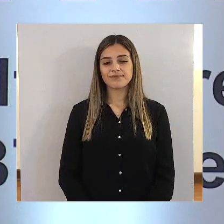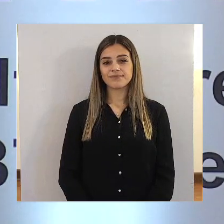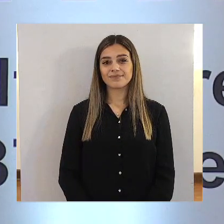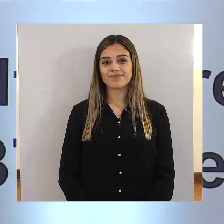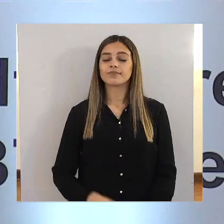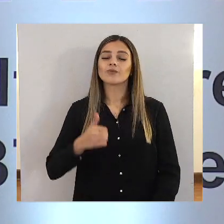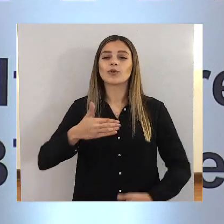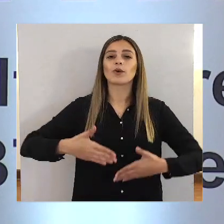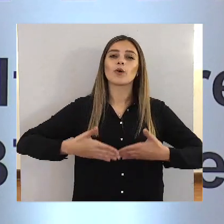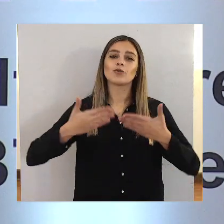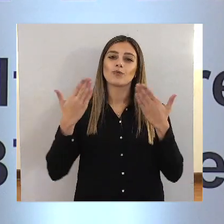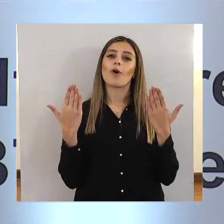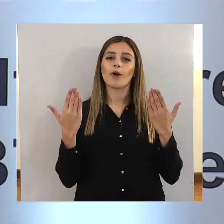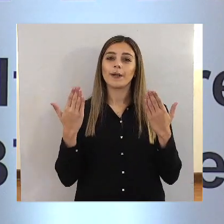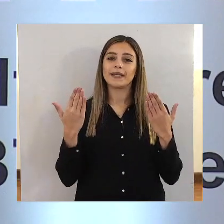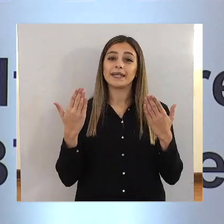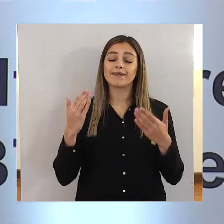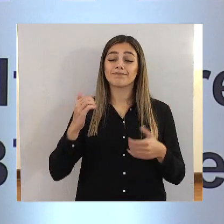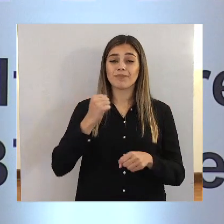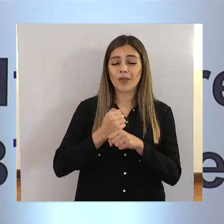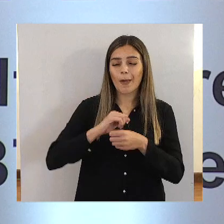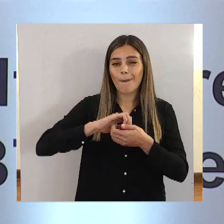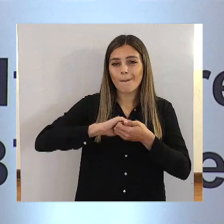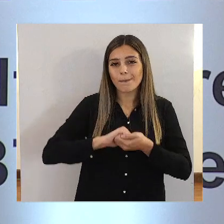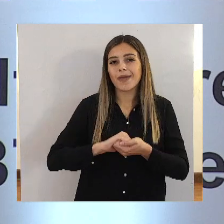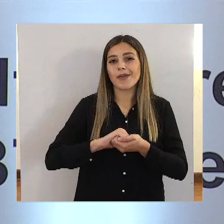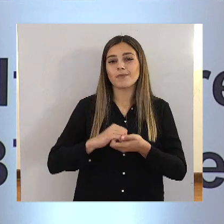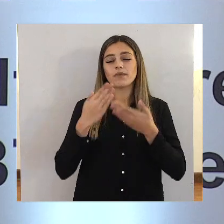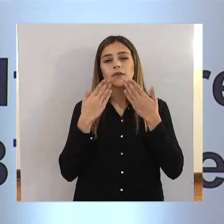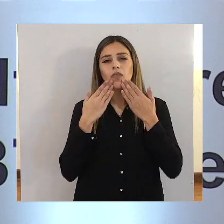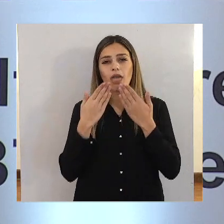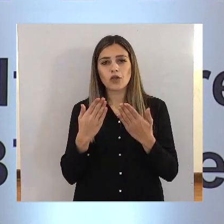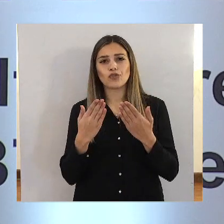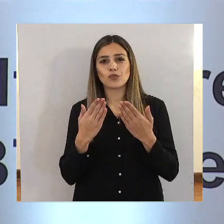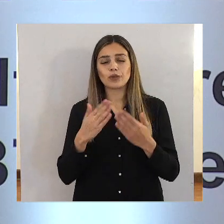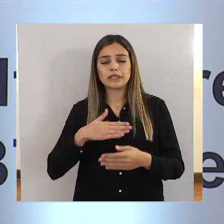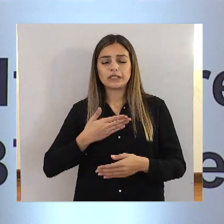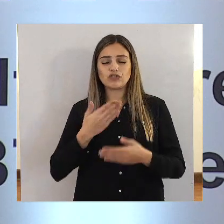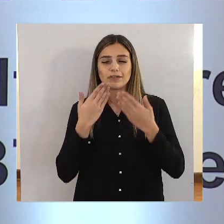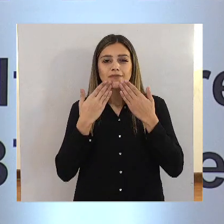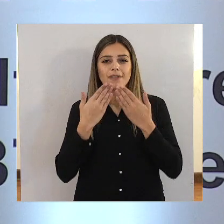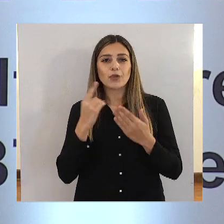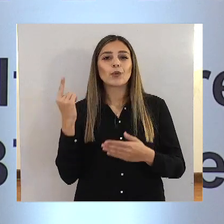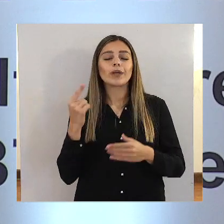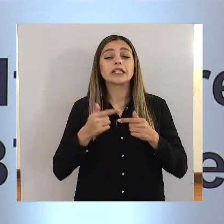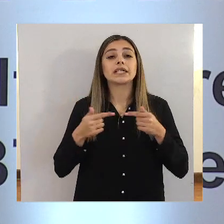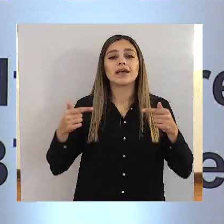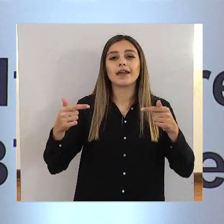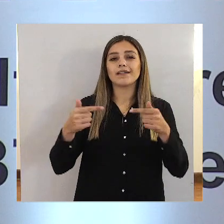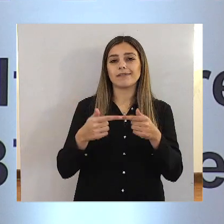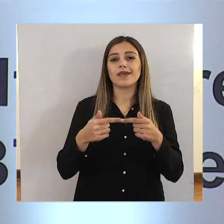Good morning, dear colleagues. I would like to thank immediately the team at